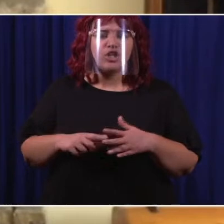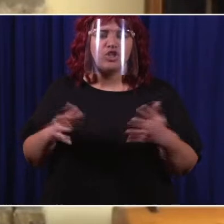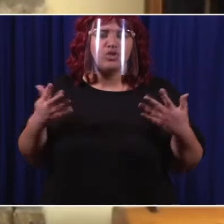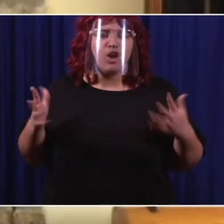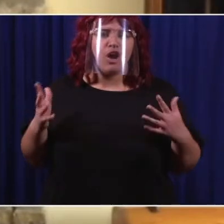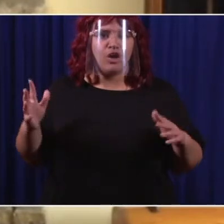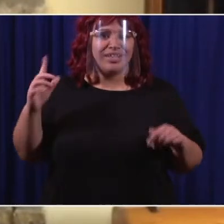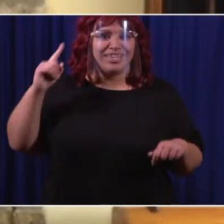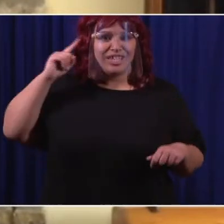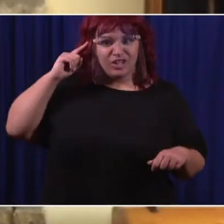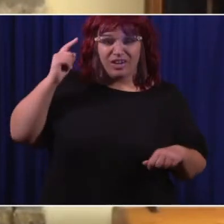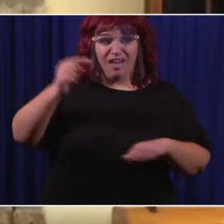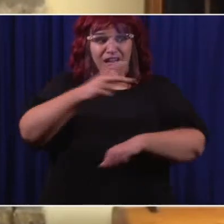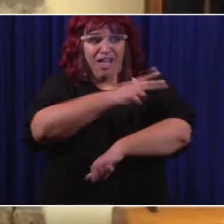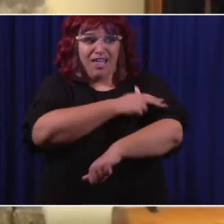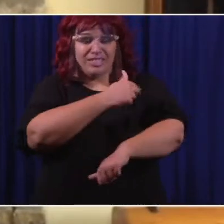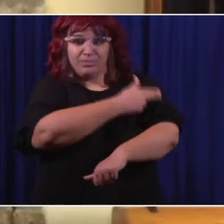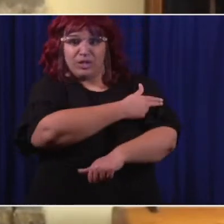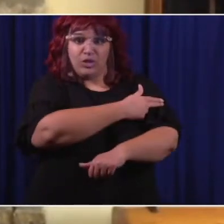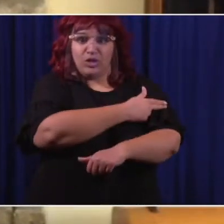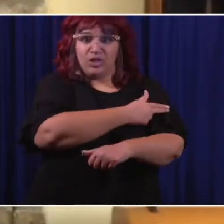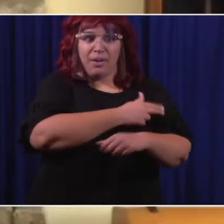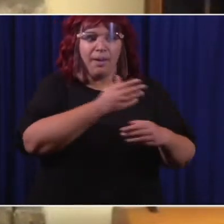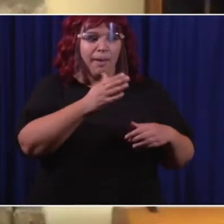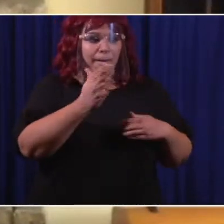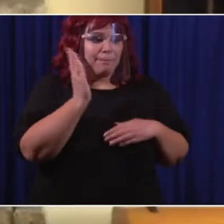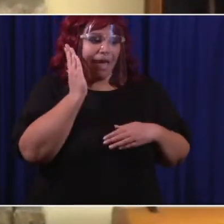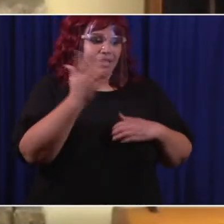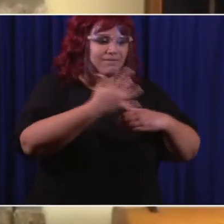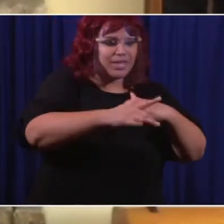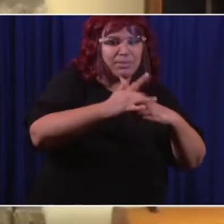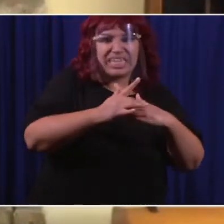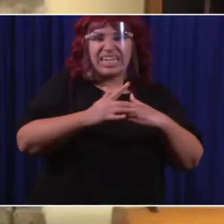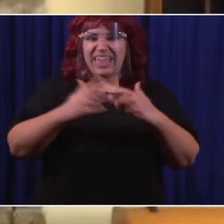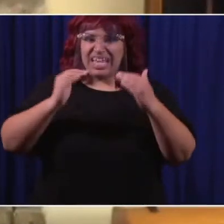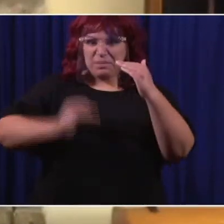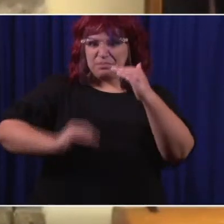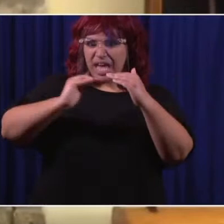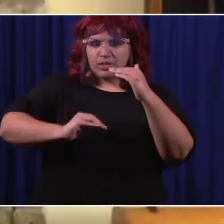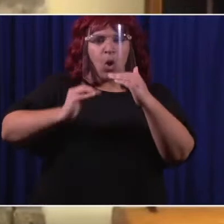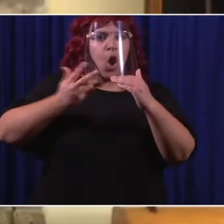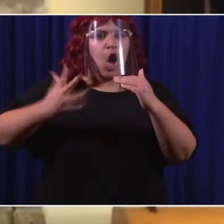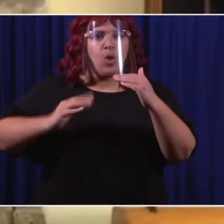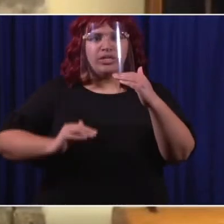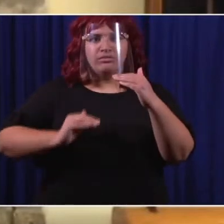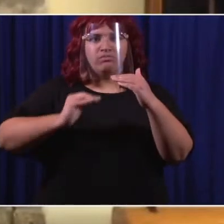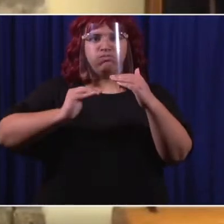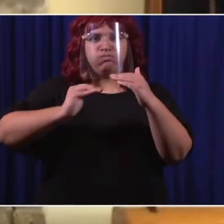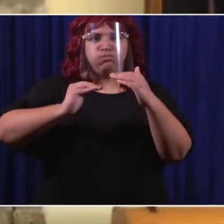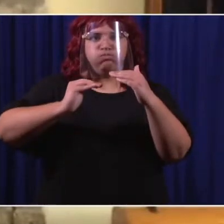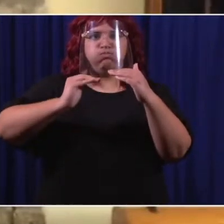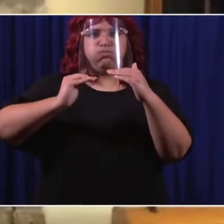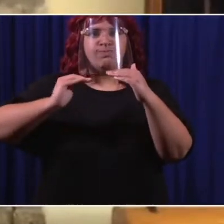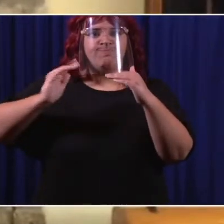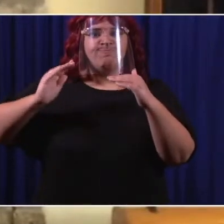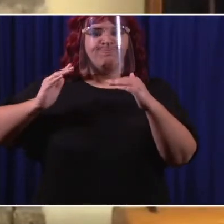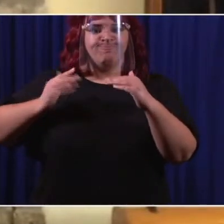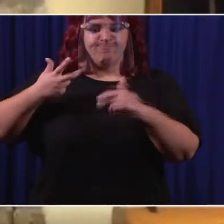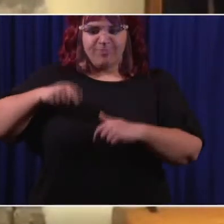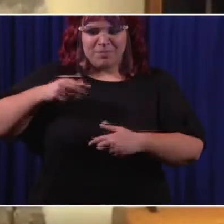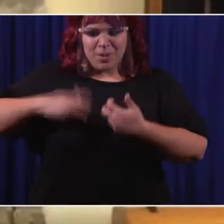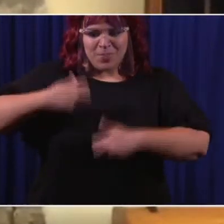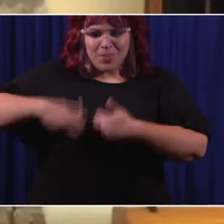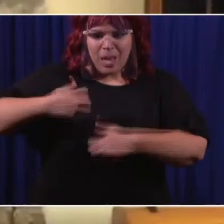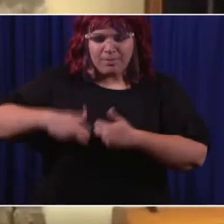with hospitals running at full capacity. At what point could we go back to restricting elective surgeries and other